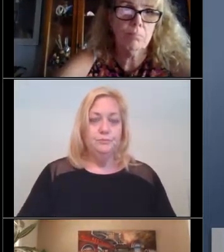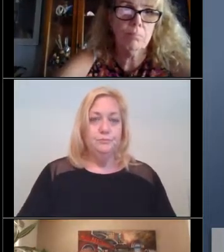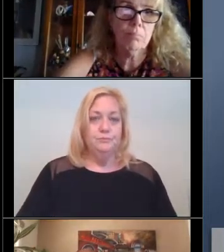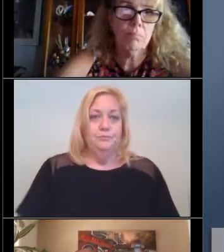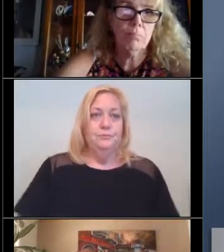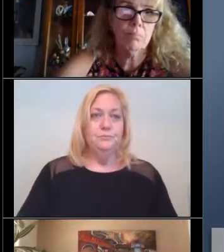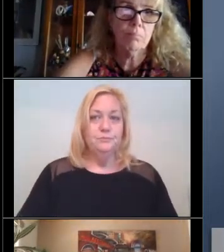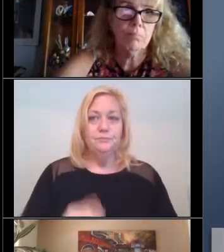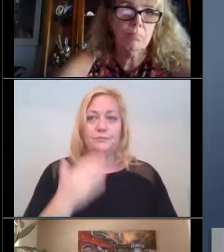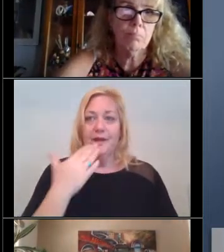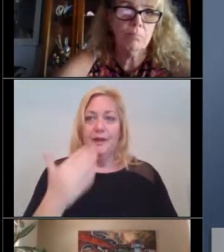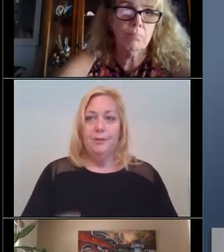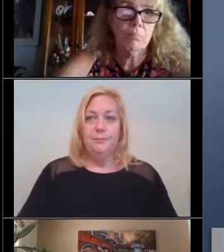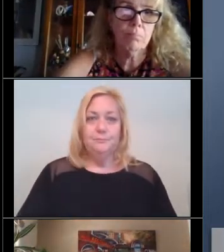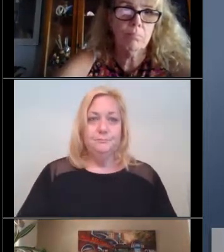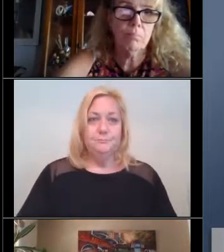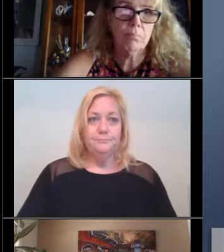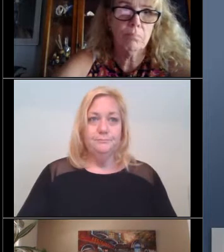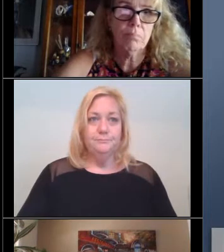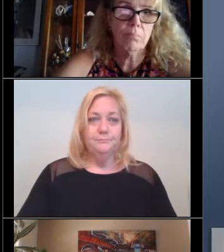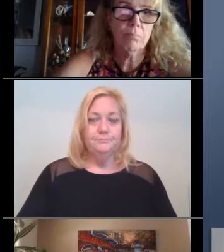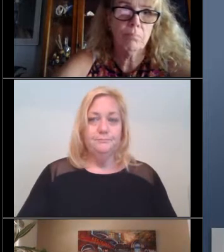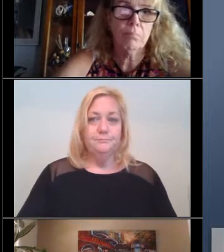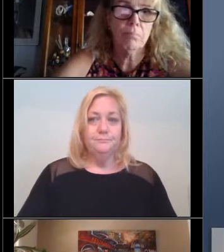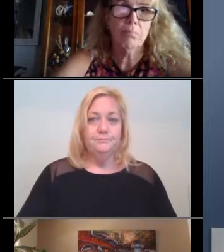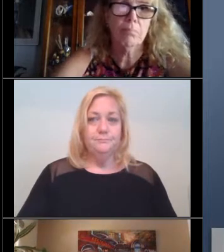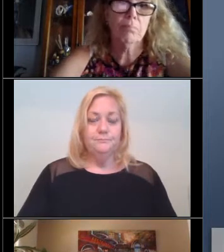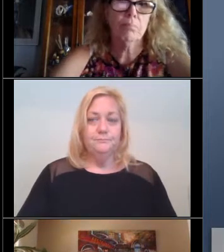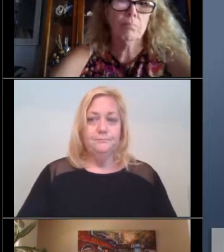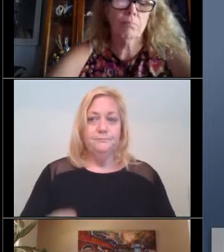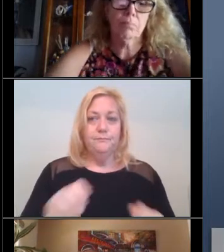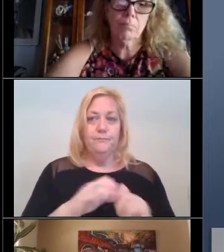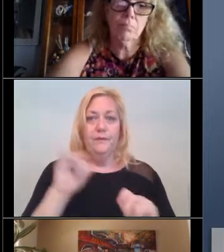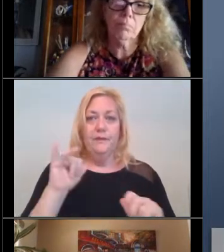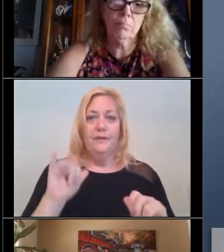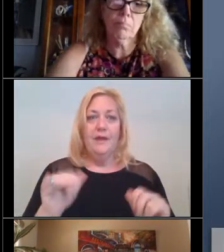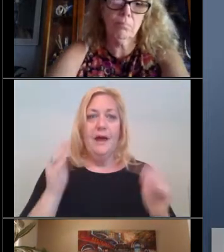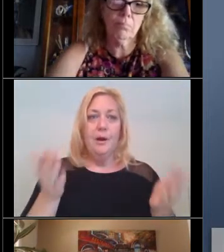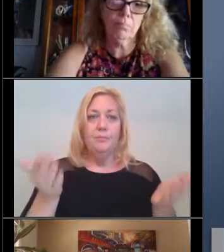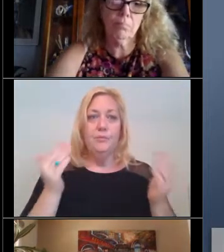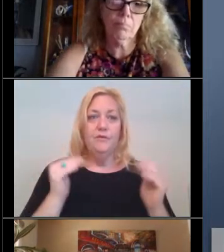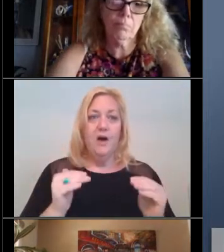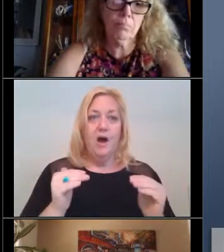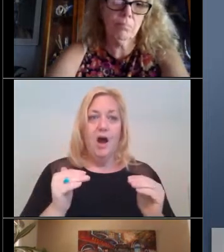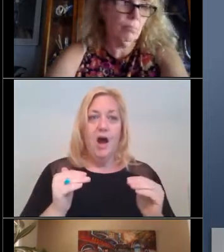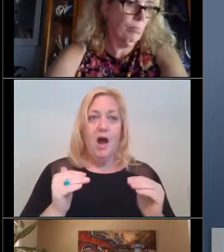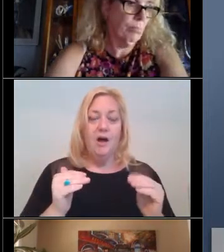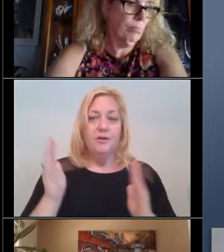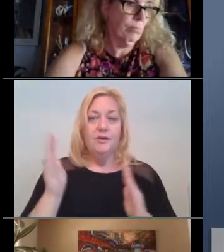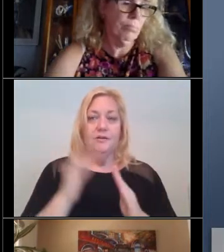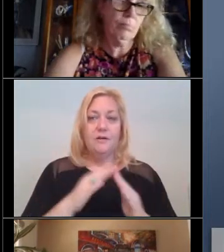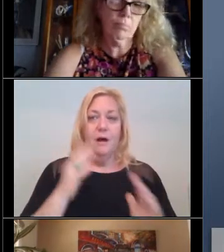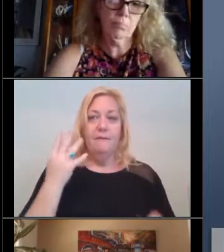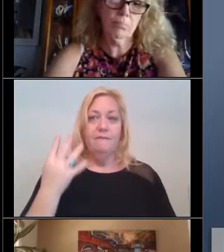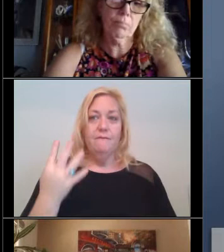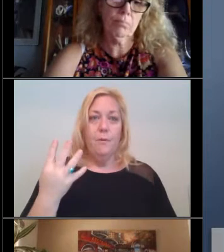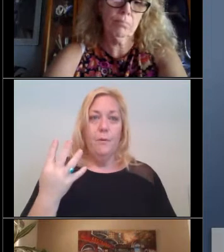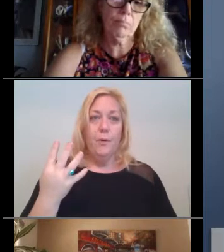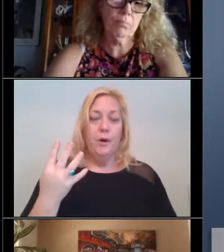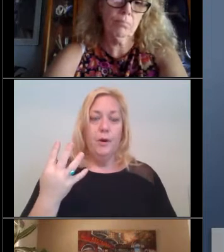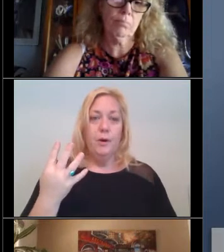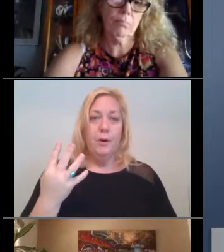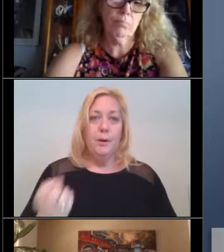Thank you. And with that, I'll move on to tab 4.